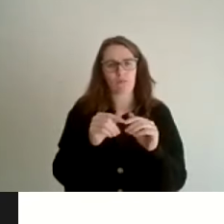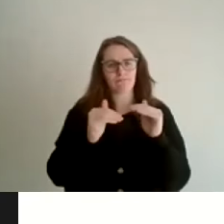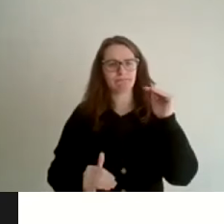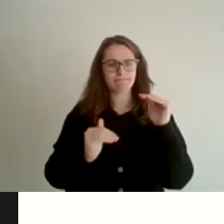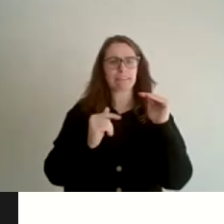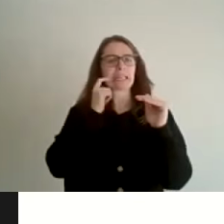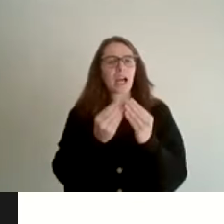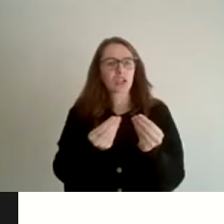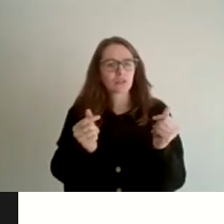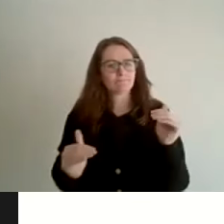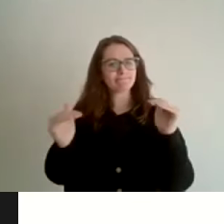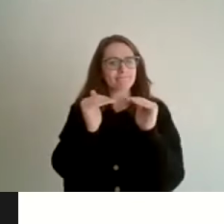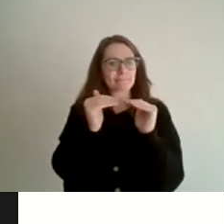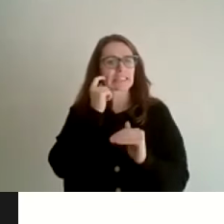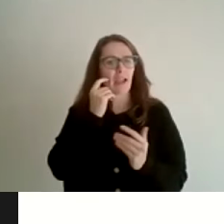for all?